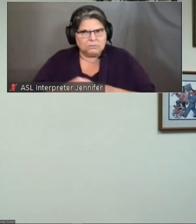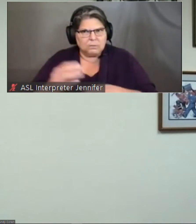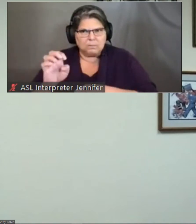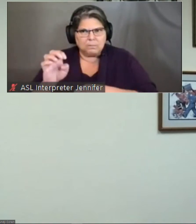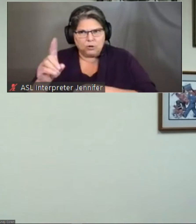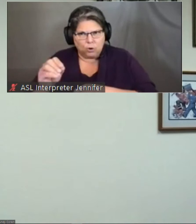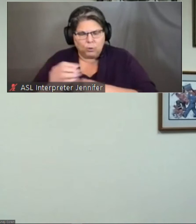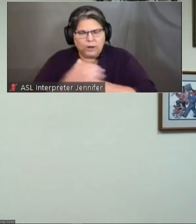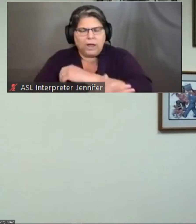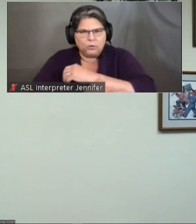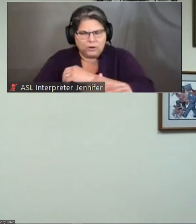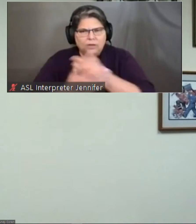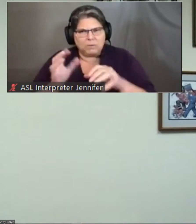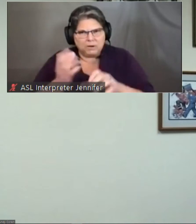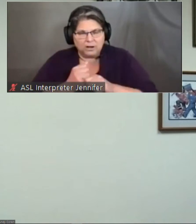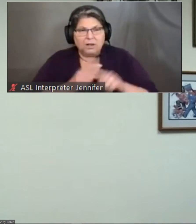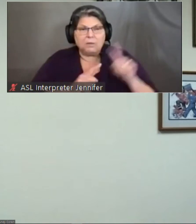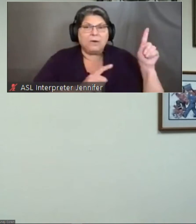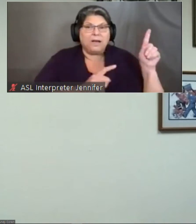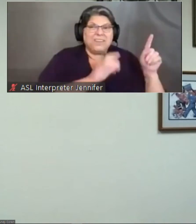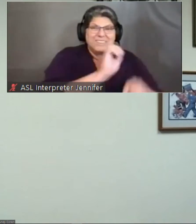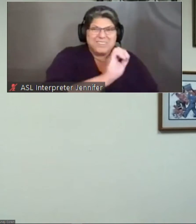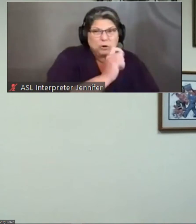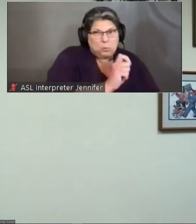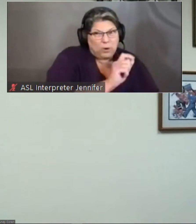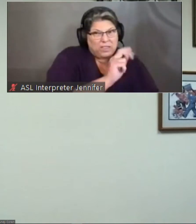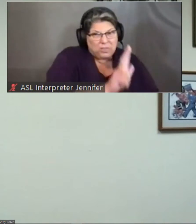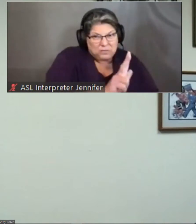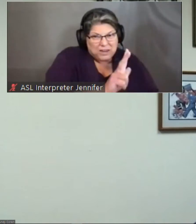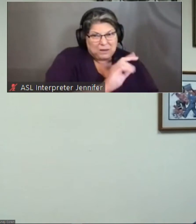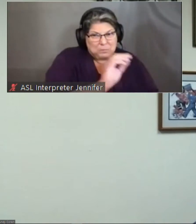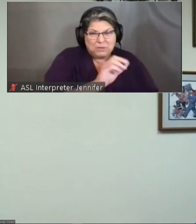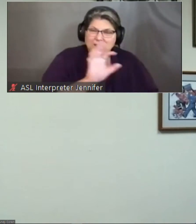versus 0.3% in California as a whole.